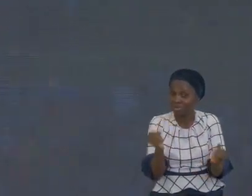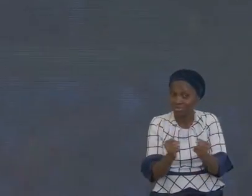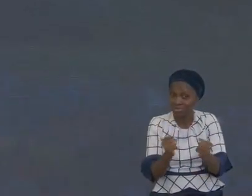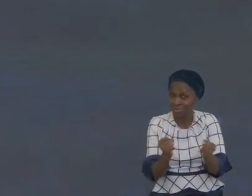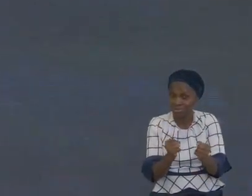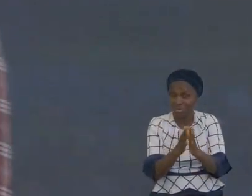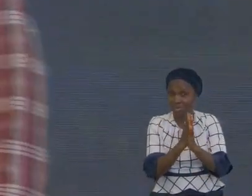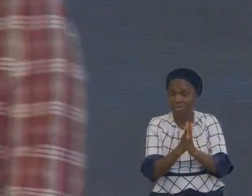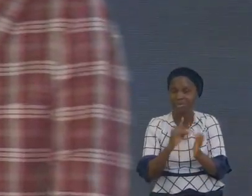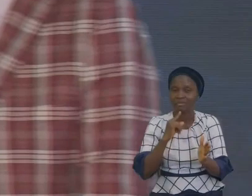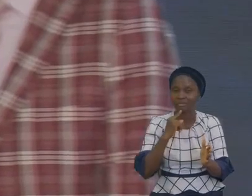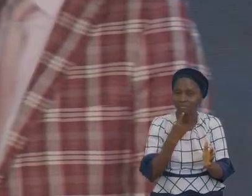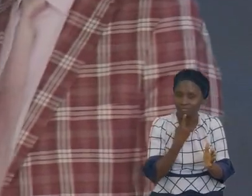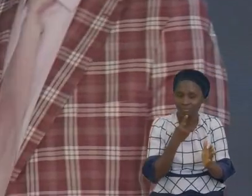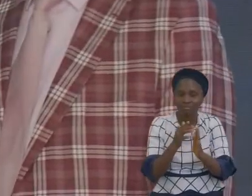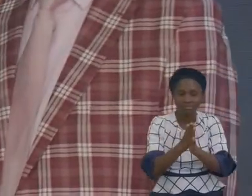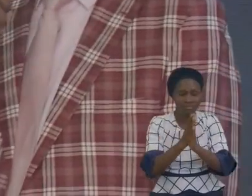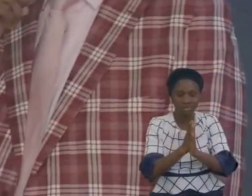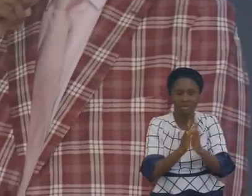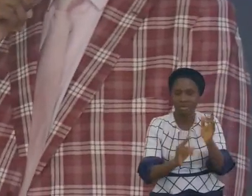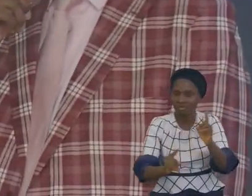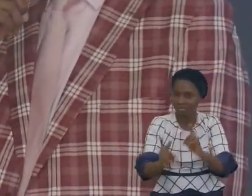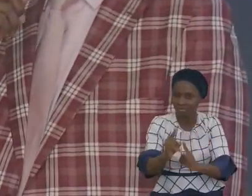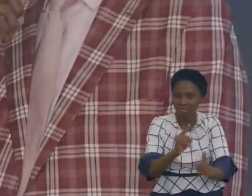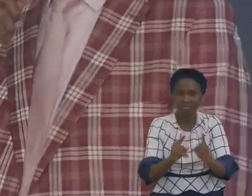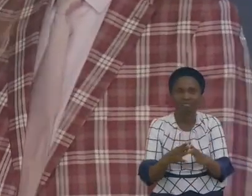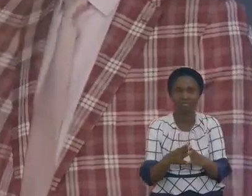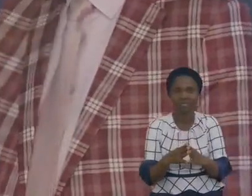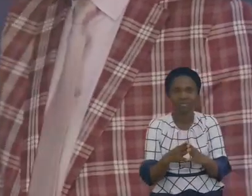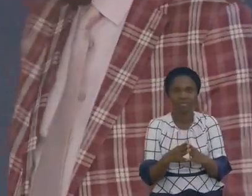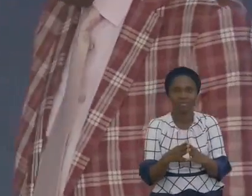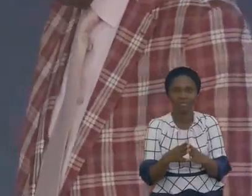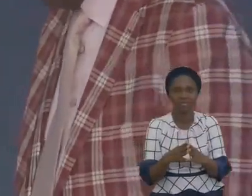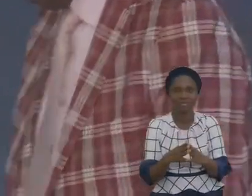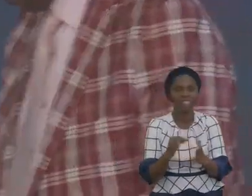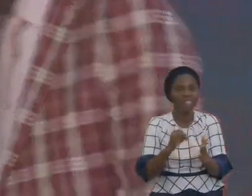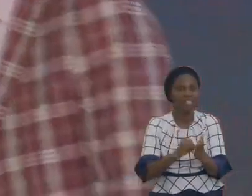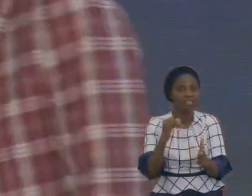It's a prayer that shows a fiery desire,